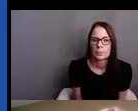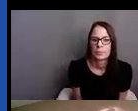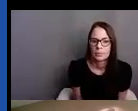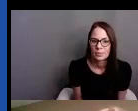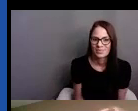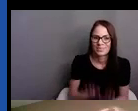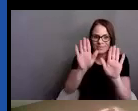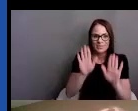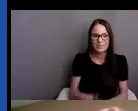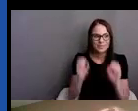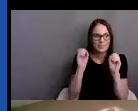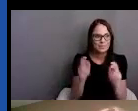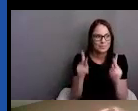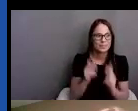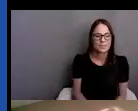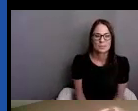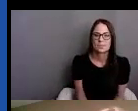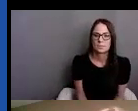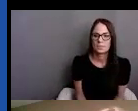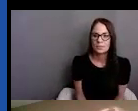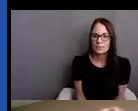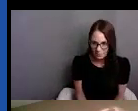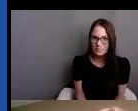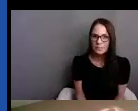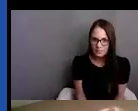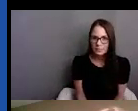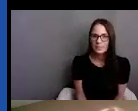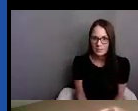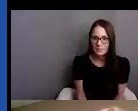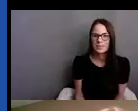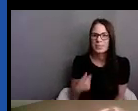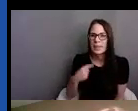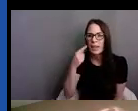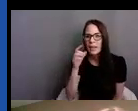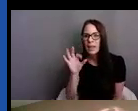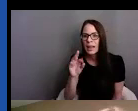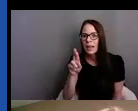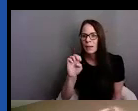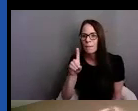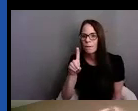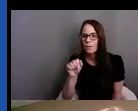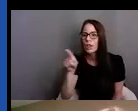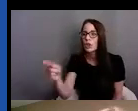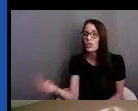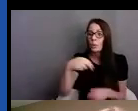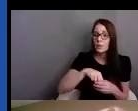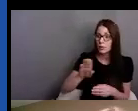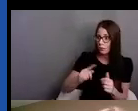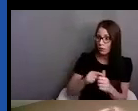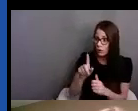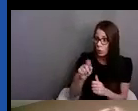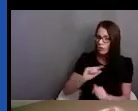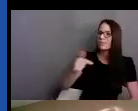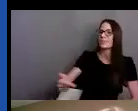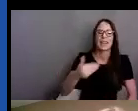Great. All right. I think, Frida, you jumped in your first question, so I'm going to go ahead and go over to you.